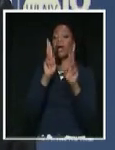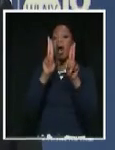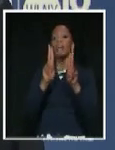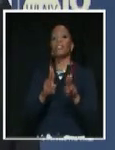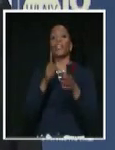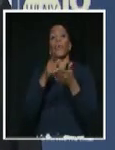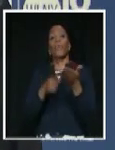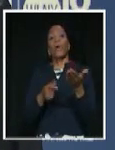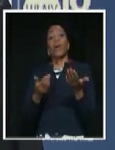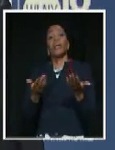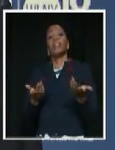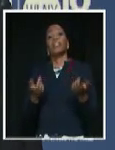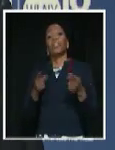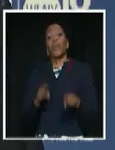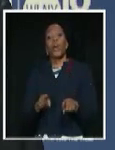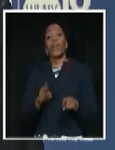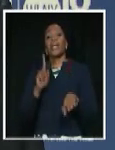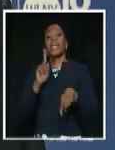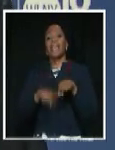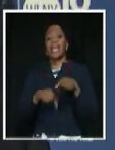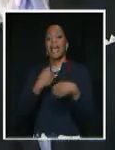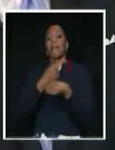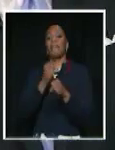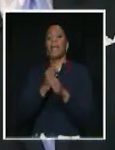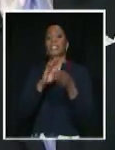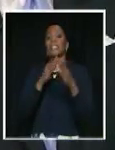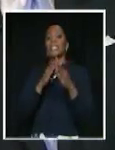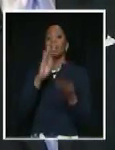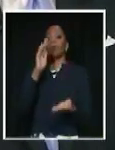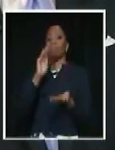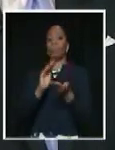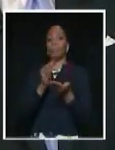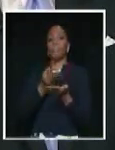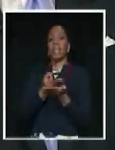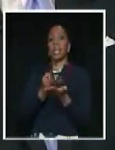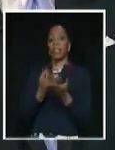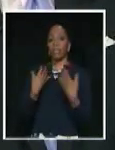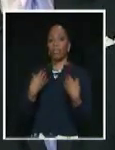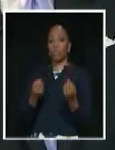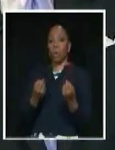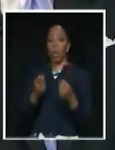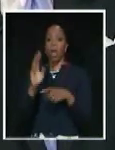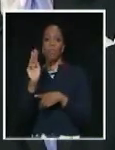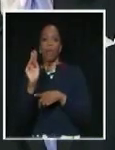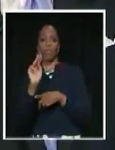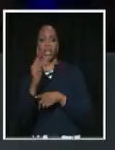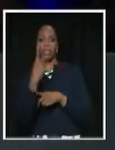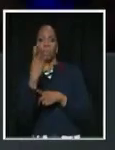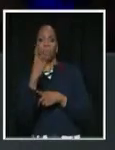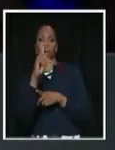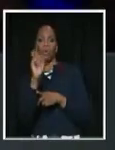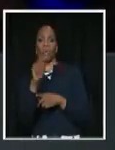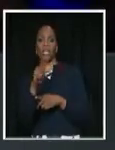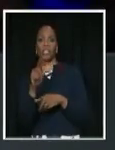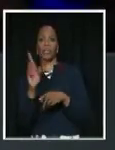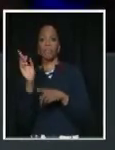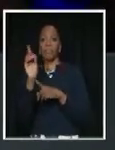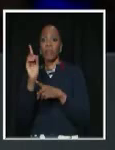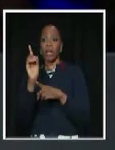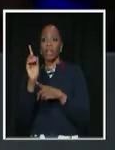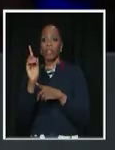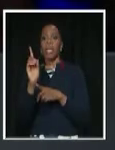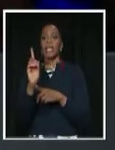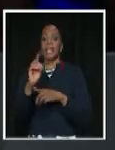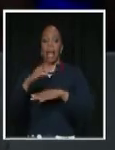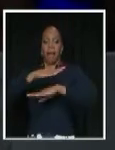it cannot make the City of New York less financially sound. Thank you, sir. One more question here, please. Mr. de Blasio, would you take out the tables